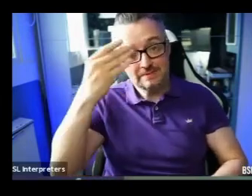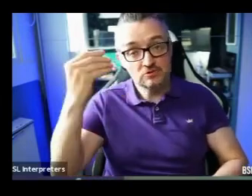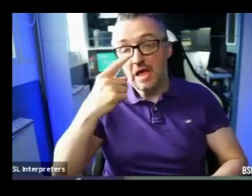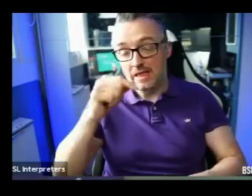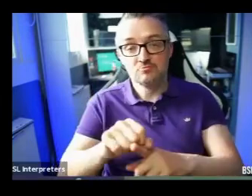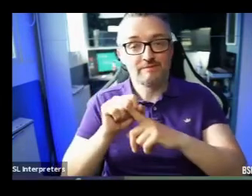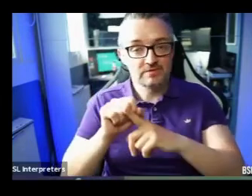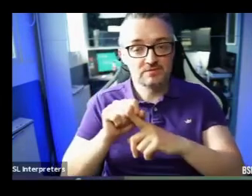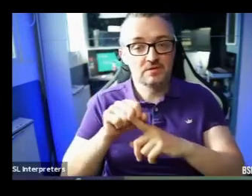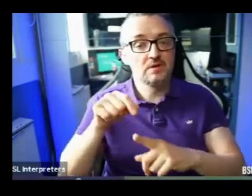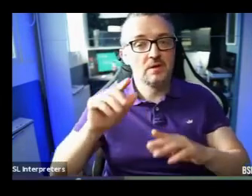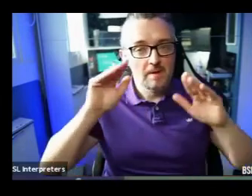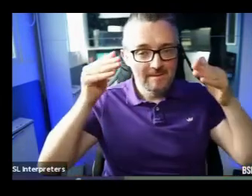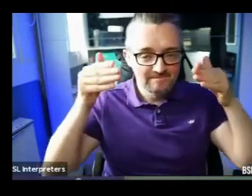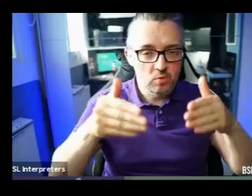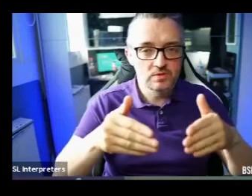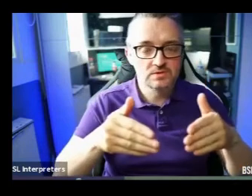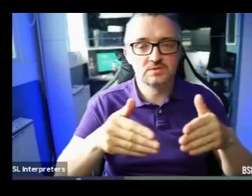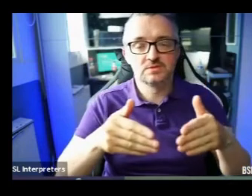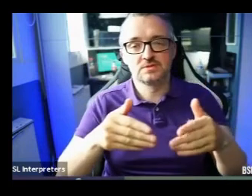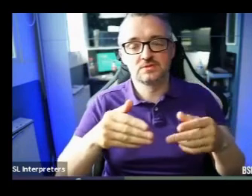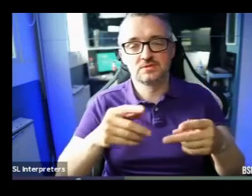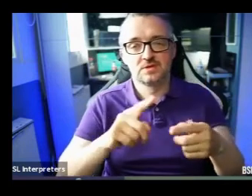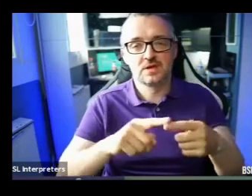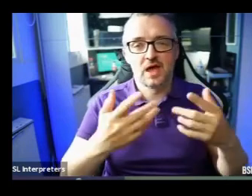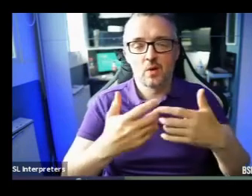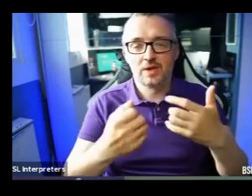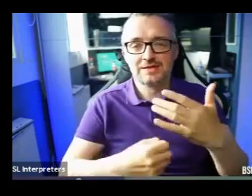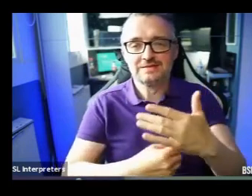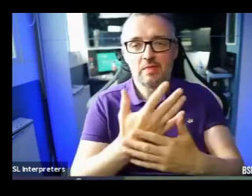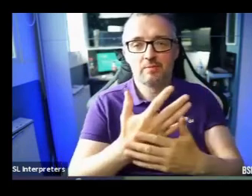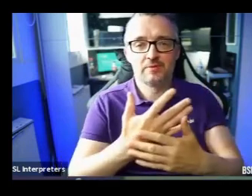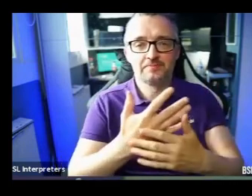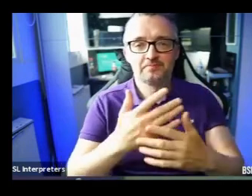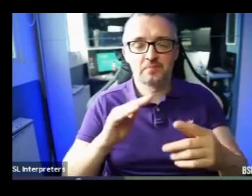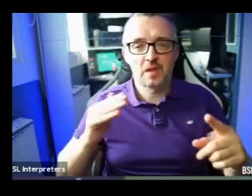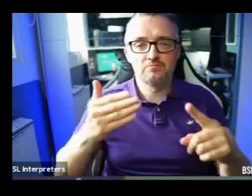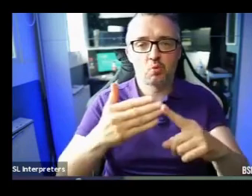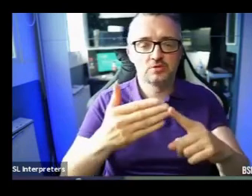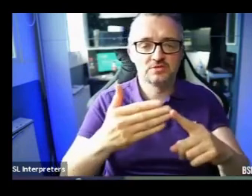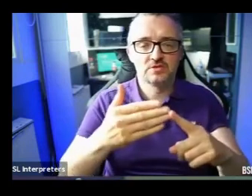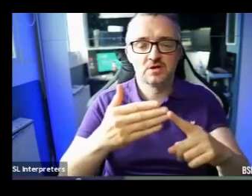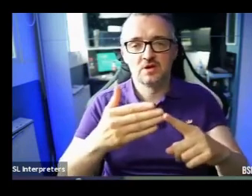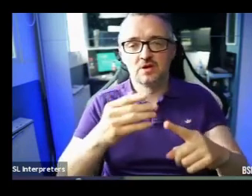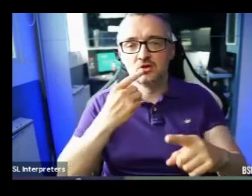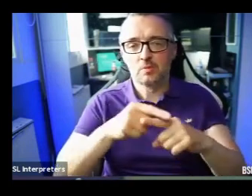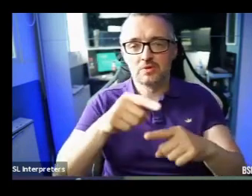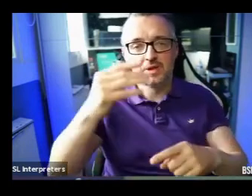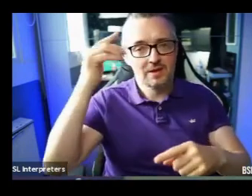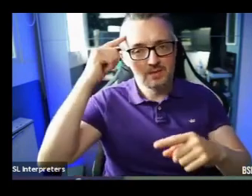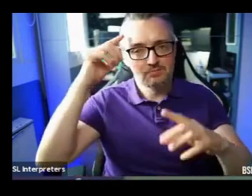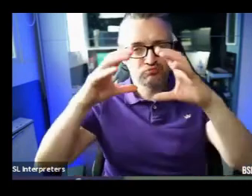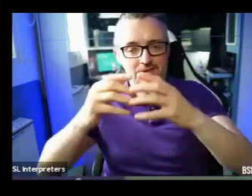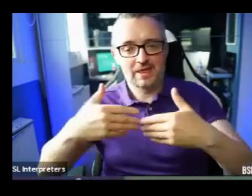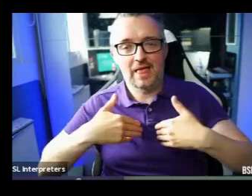potentially preventable. And that really focuses on, developing an approach to dementia prevention that